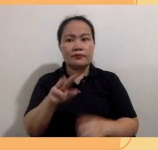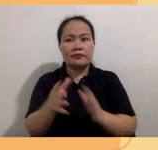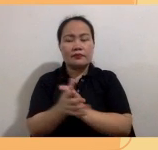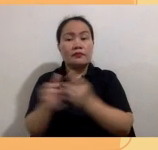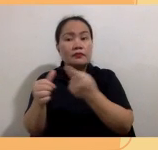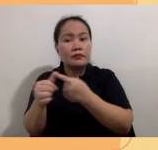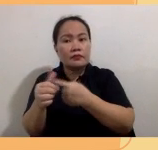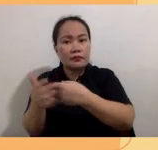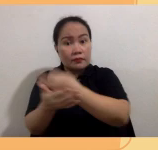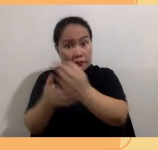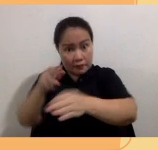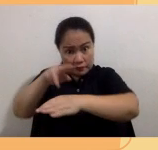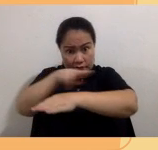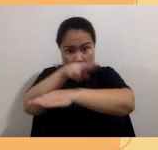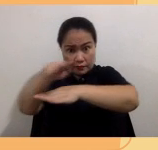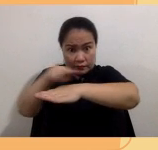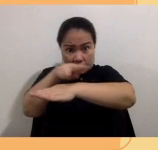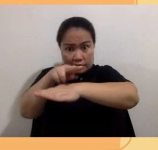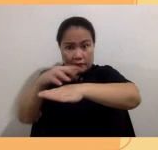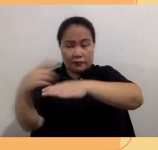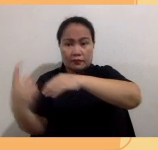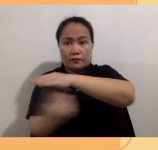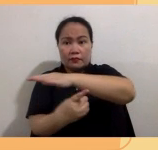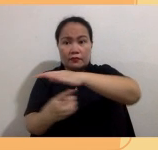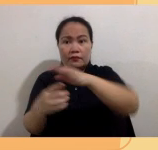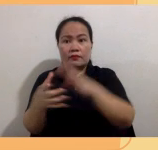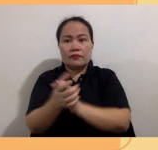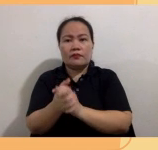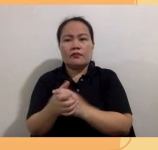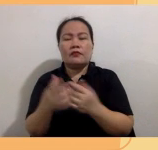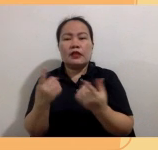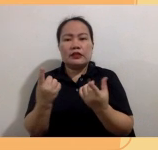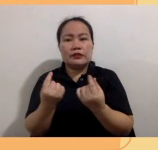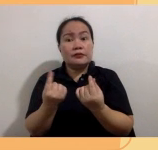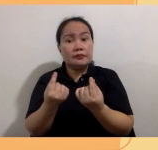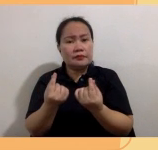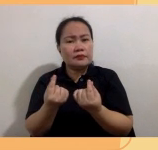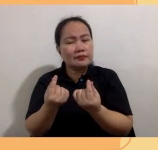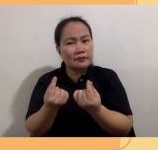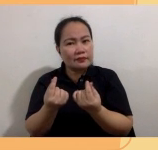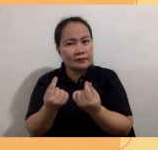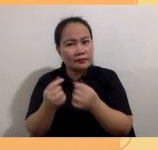factor the numerator and the denominator. So, ito, ang ginawa ko, in-expand ko siya. So,